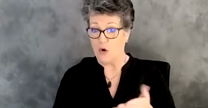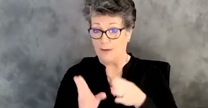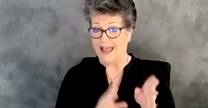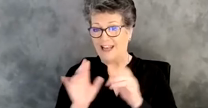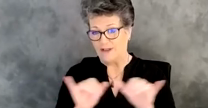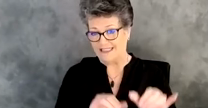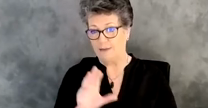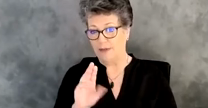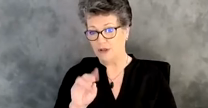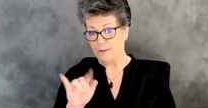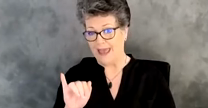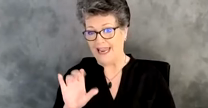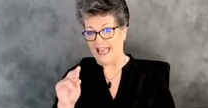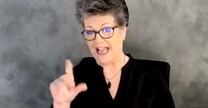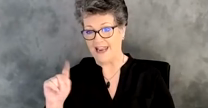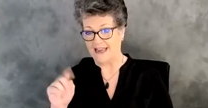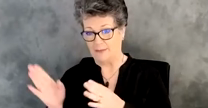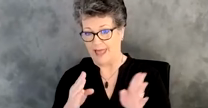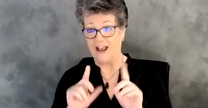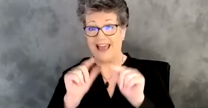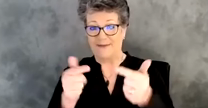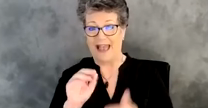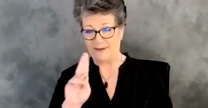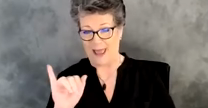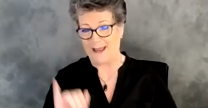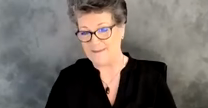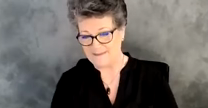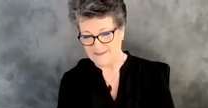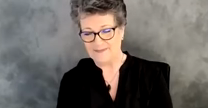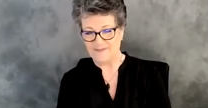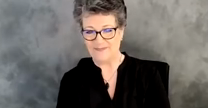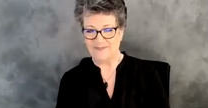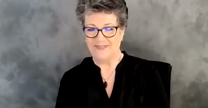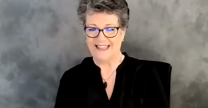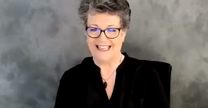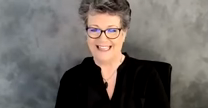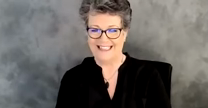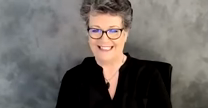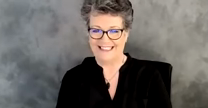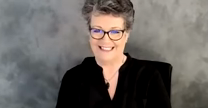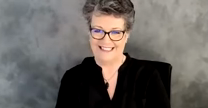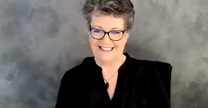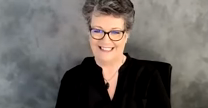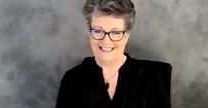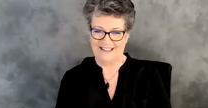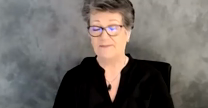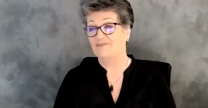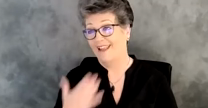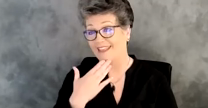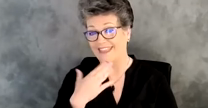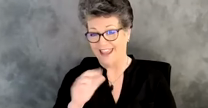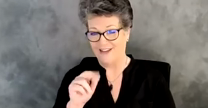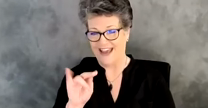CalMedi-Connect plans. And I'll hand it back to you, Bambi, if you want to keep going. Thank you,